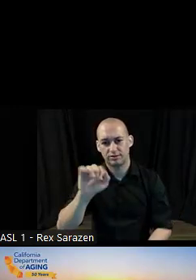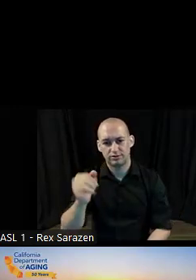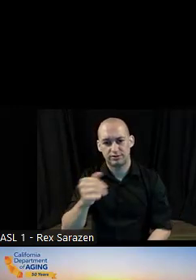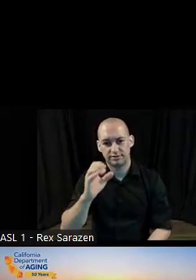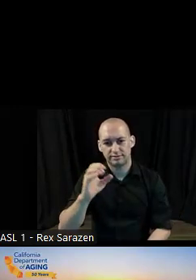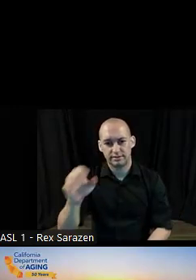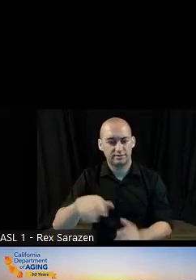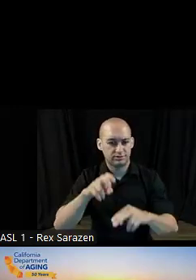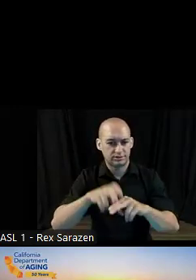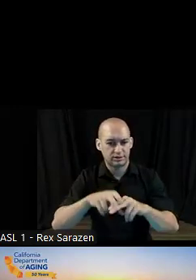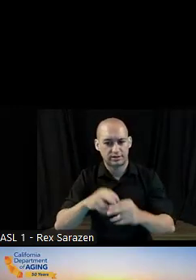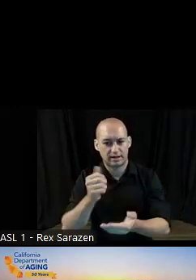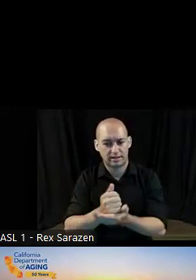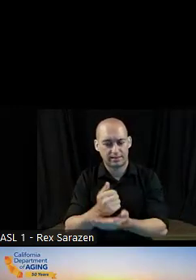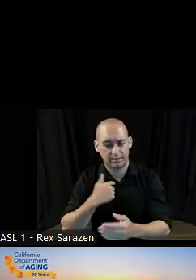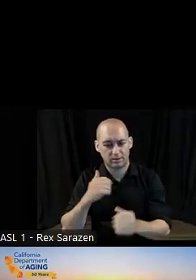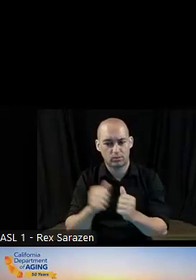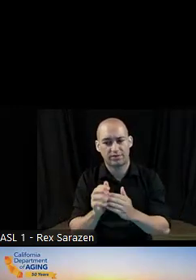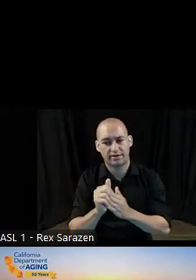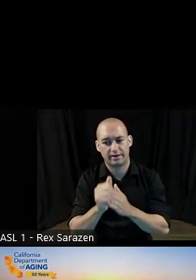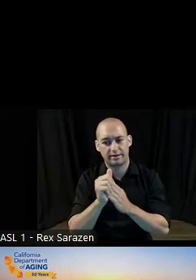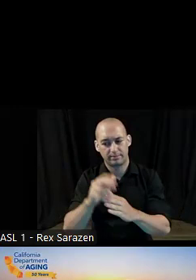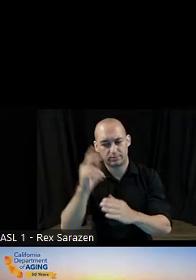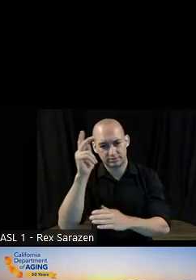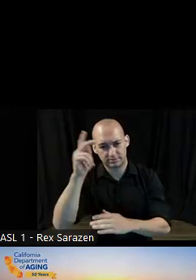with the equity guiding principles. Next slide, please.